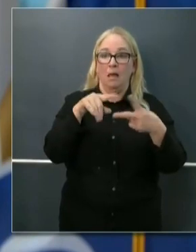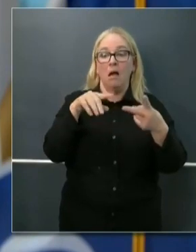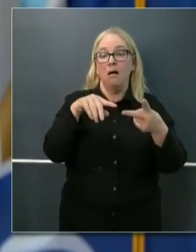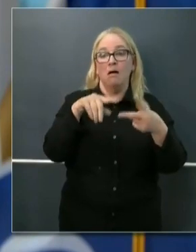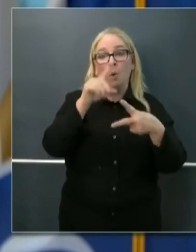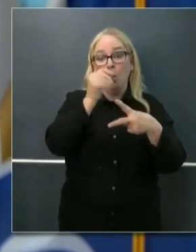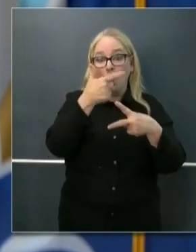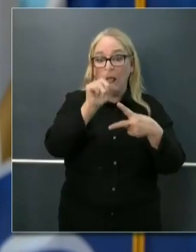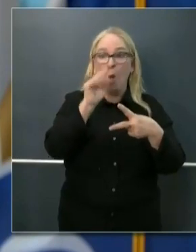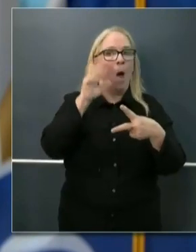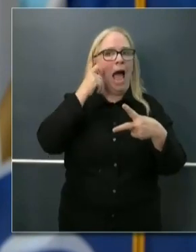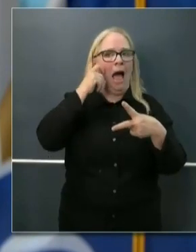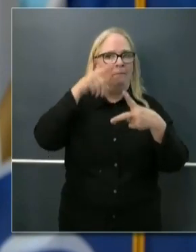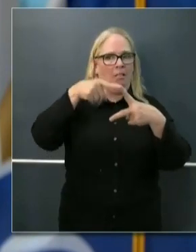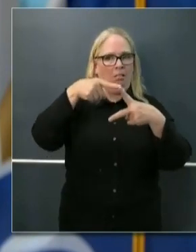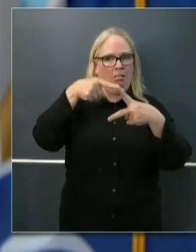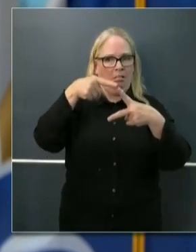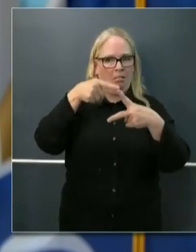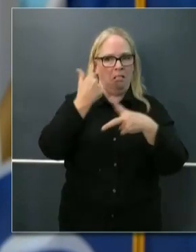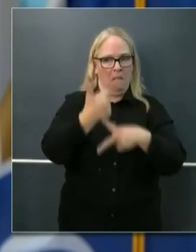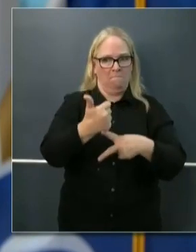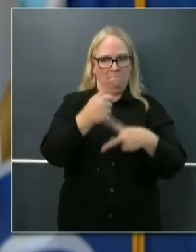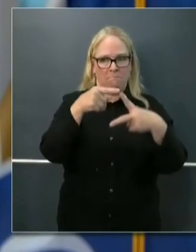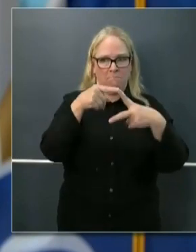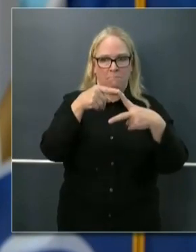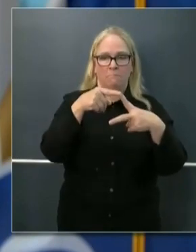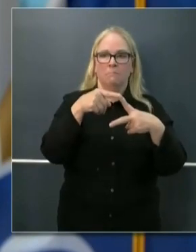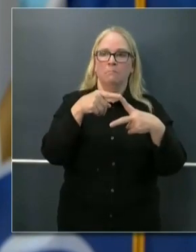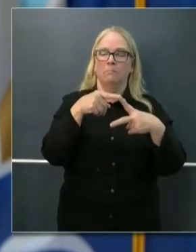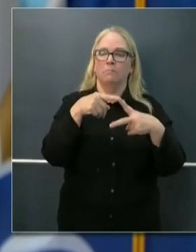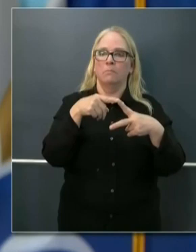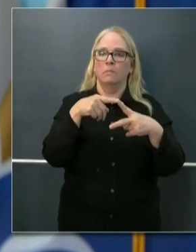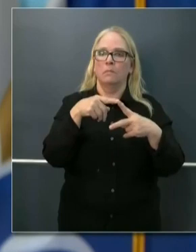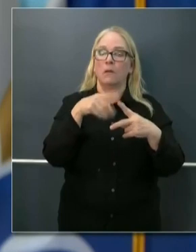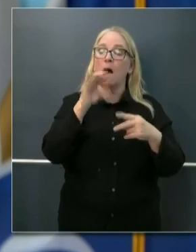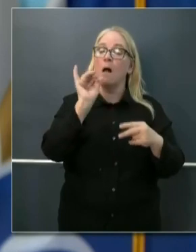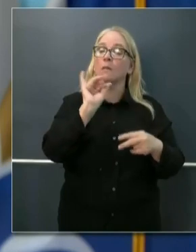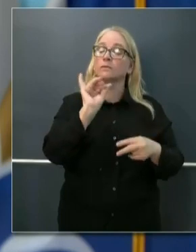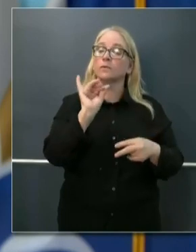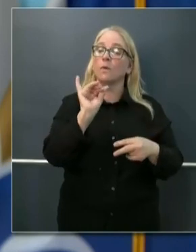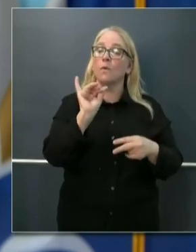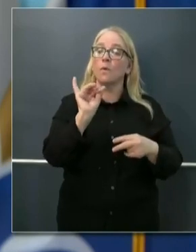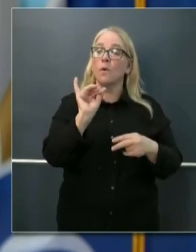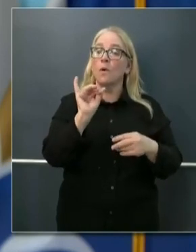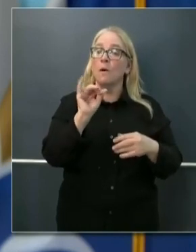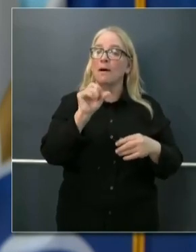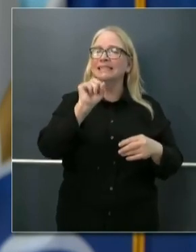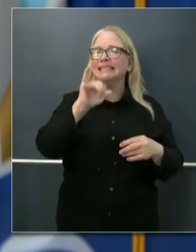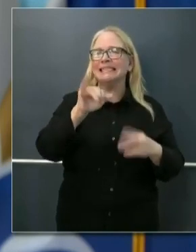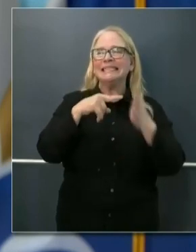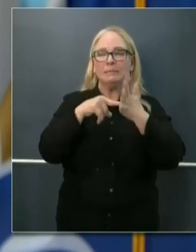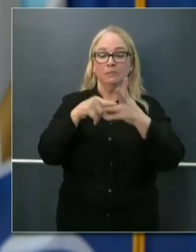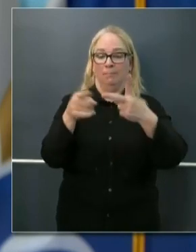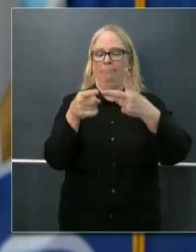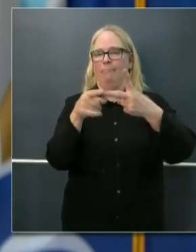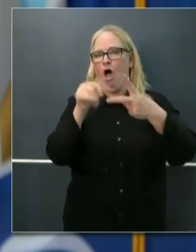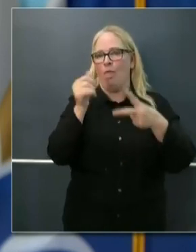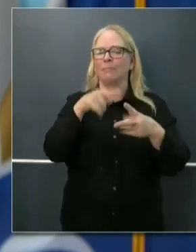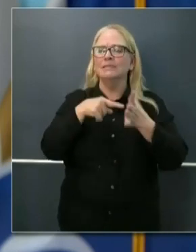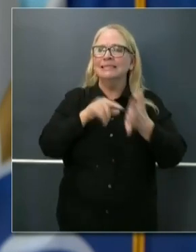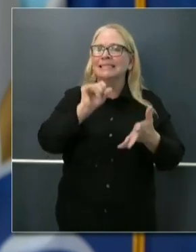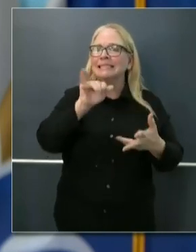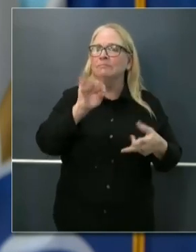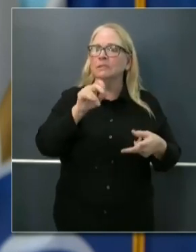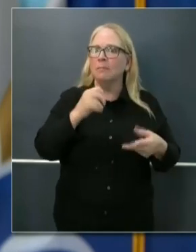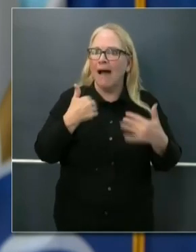are helping advance. Also, as it relates to the symptom check-ins. We have another app